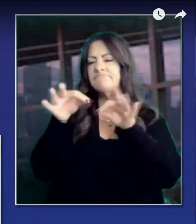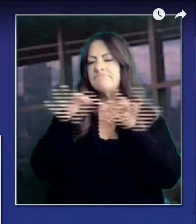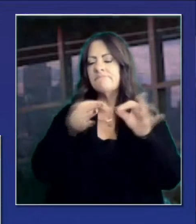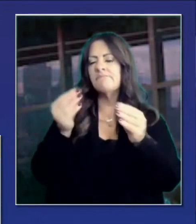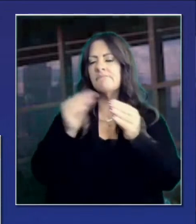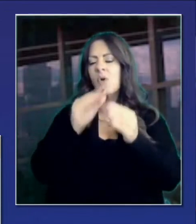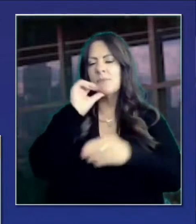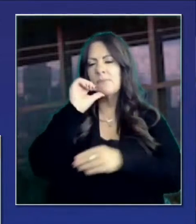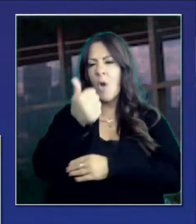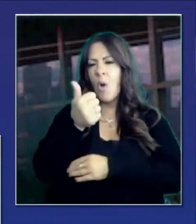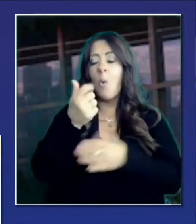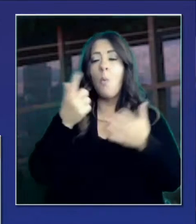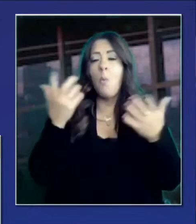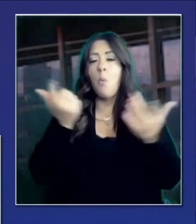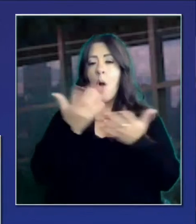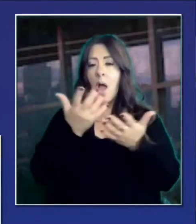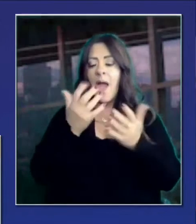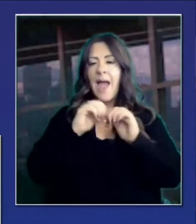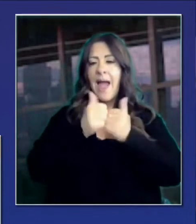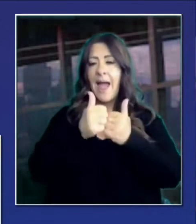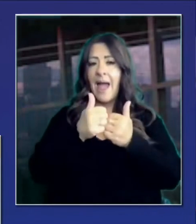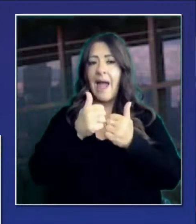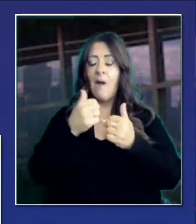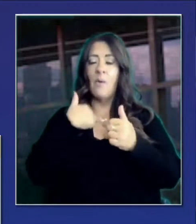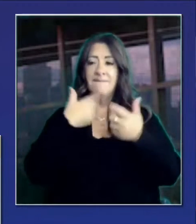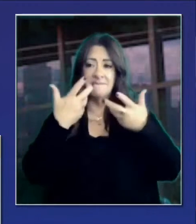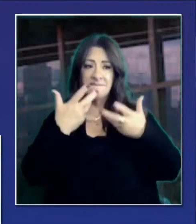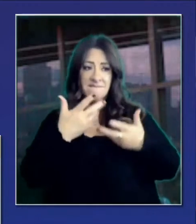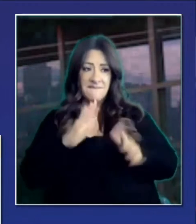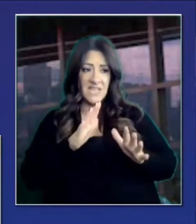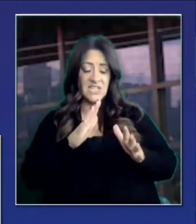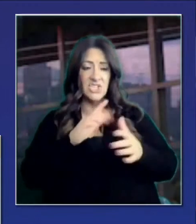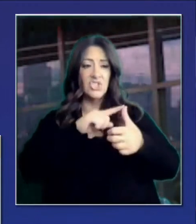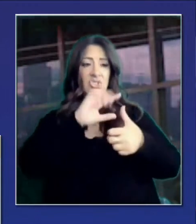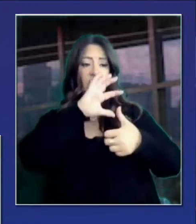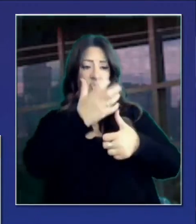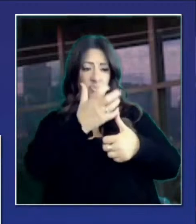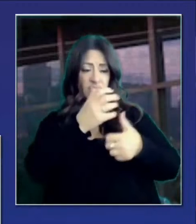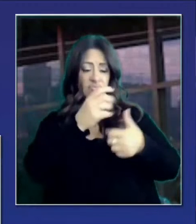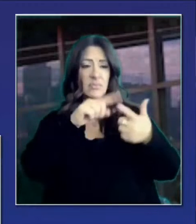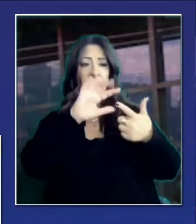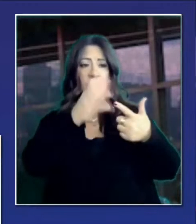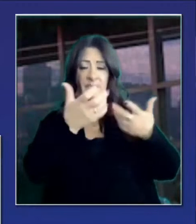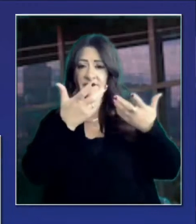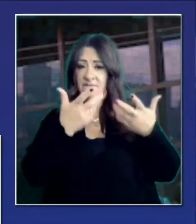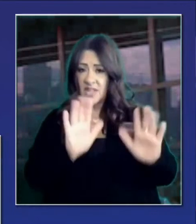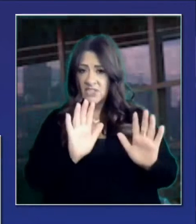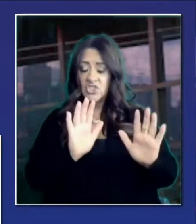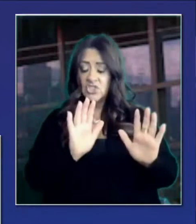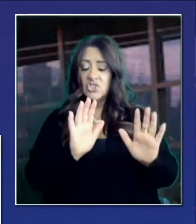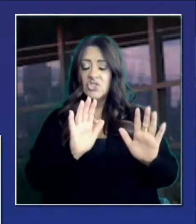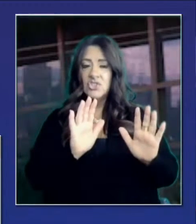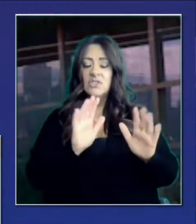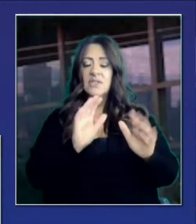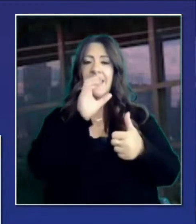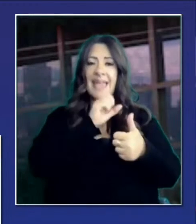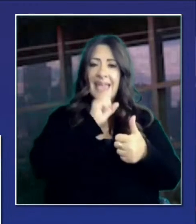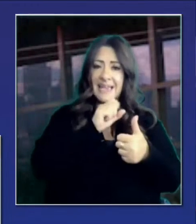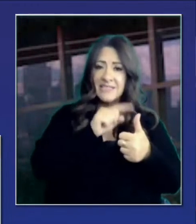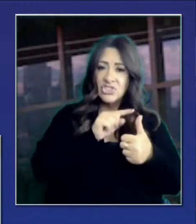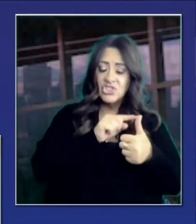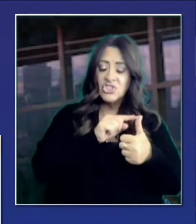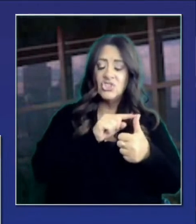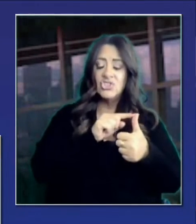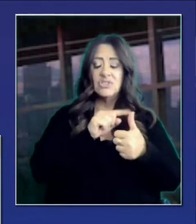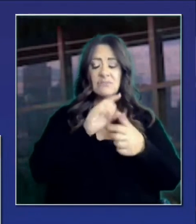of a strategy to transition, once we work through those cohorts represented here clearly, to an age-based eligibility,